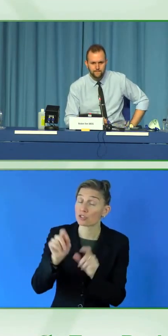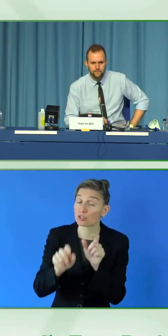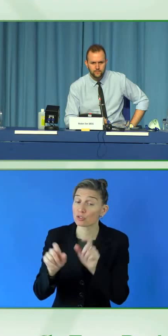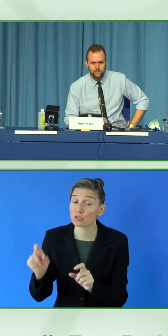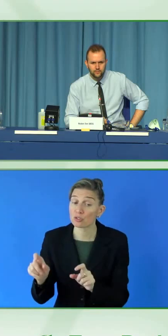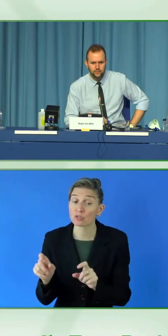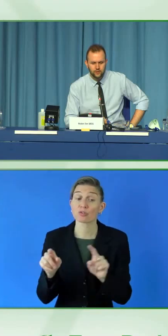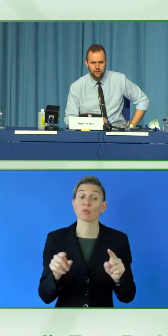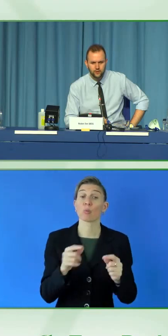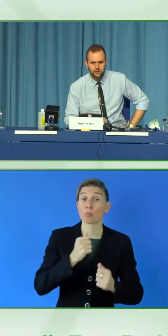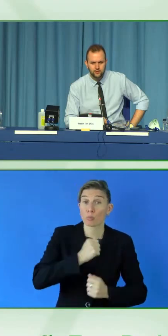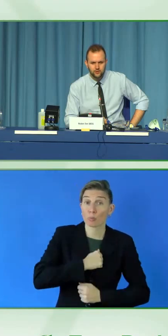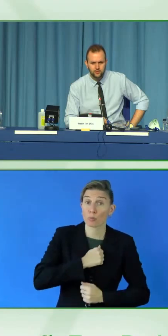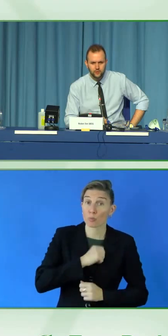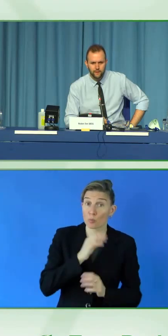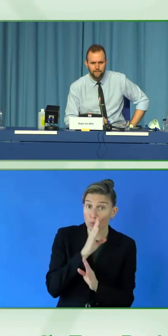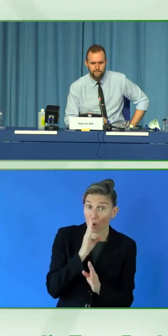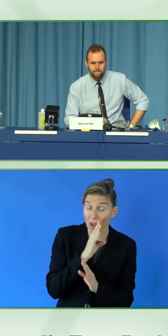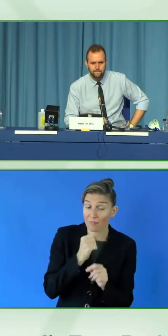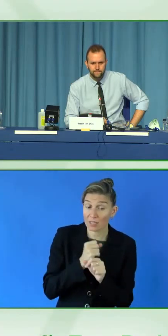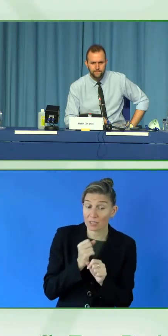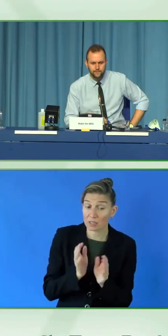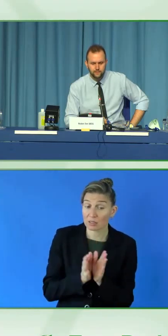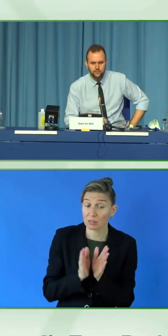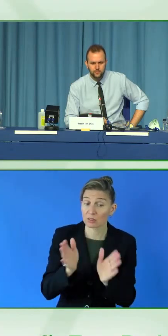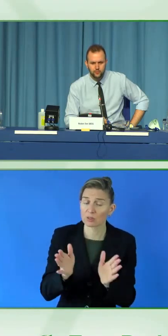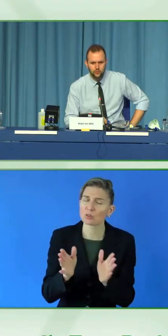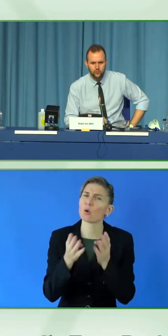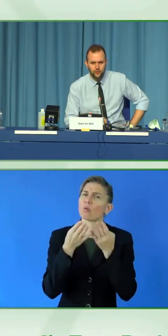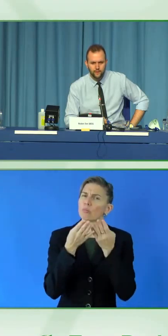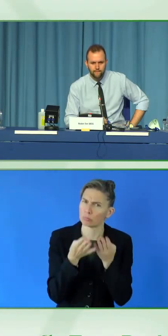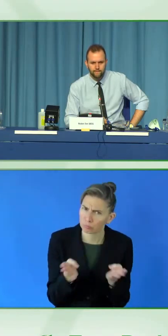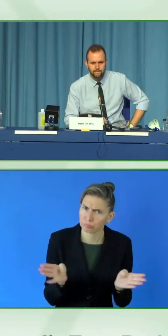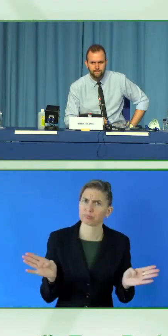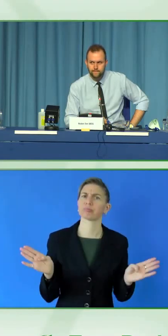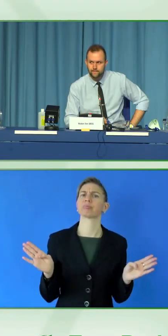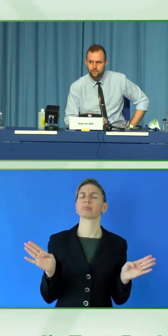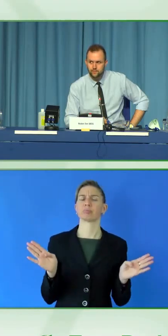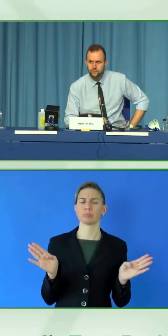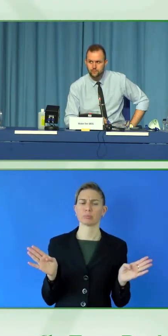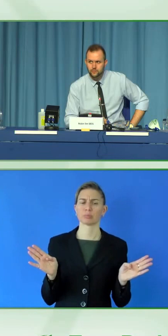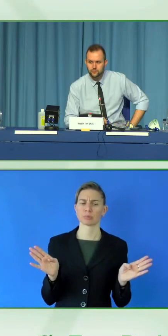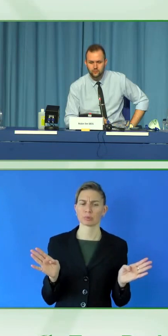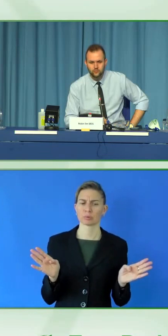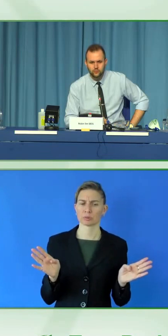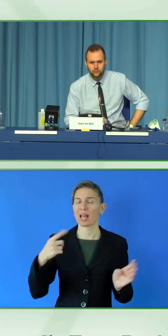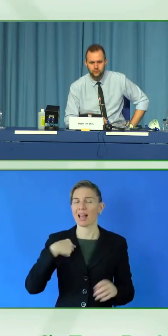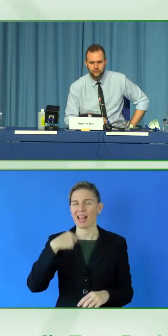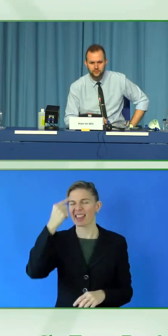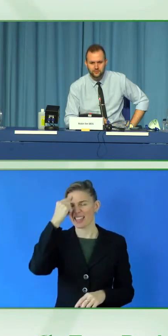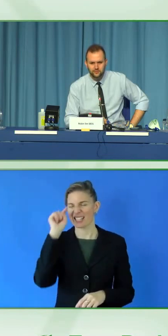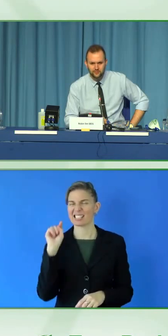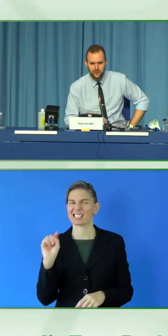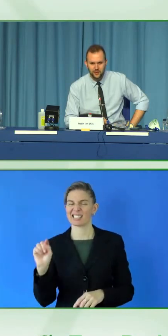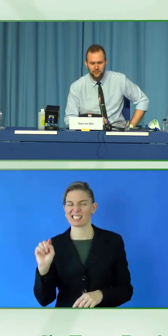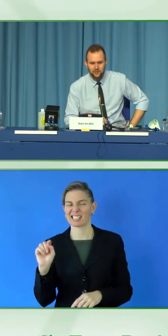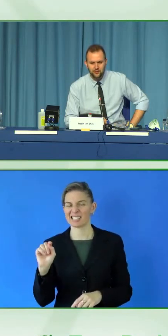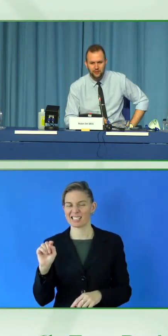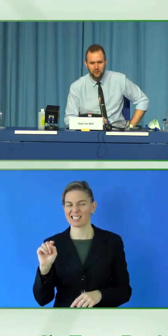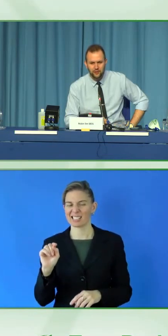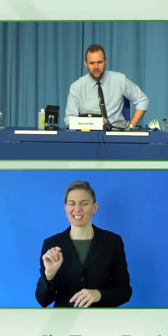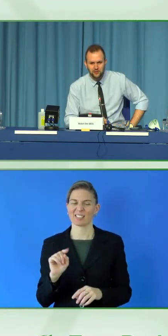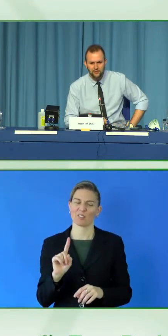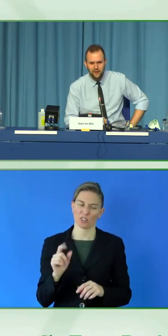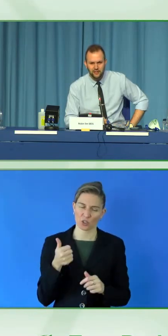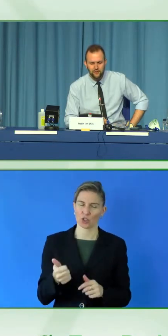other subjects. And I'm sure that it's enough for start.